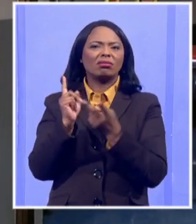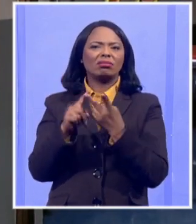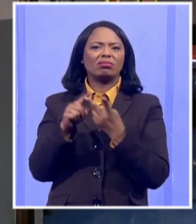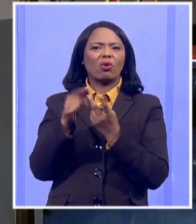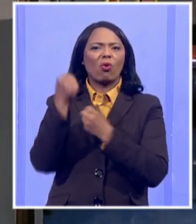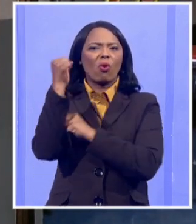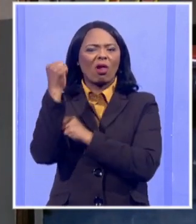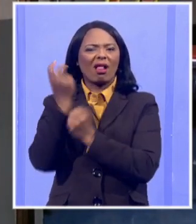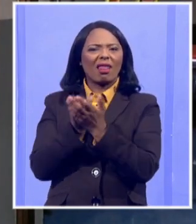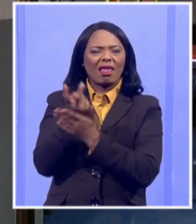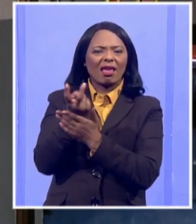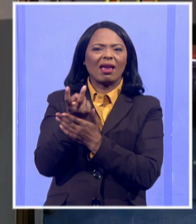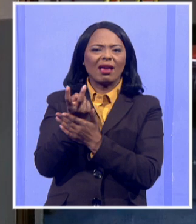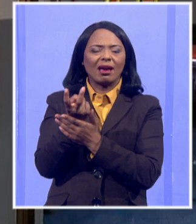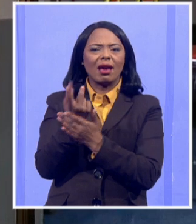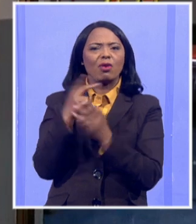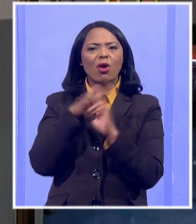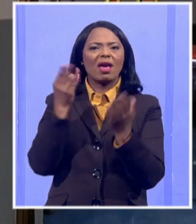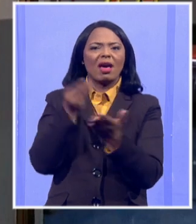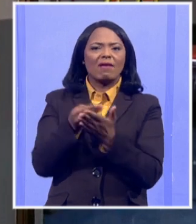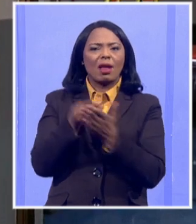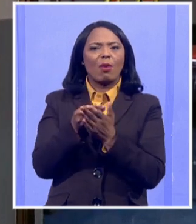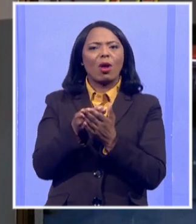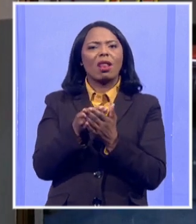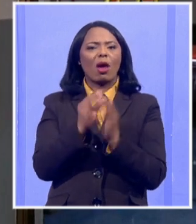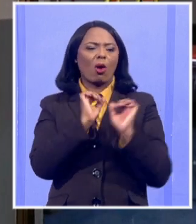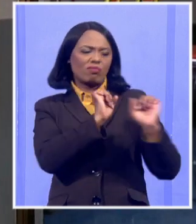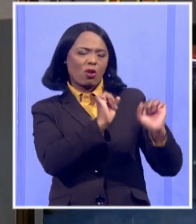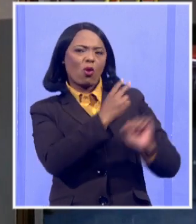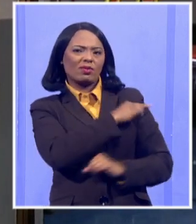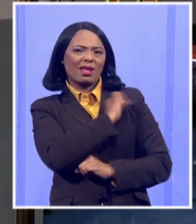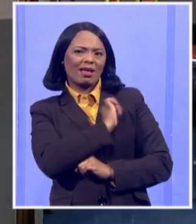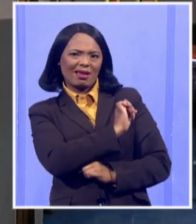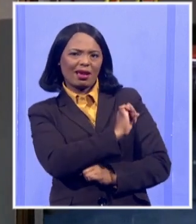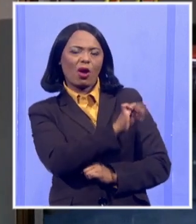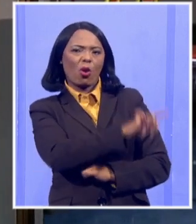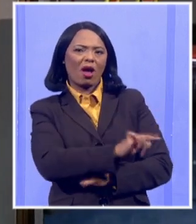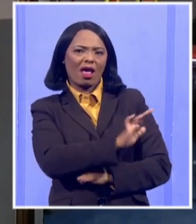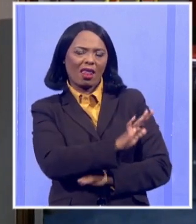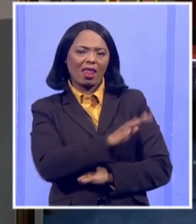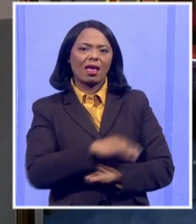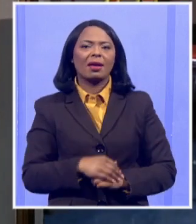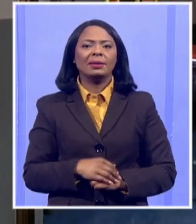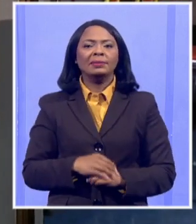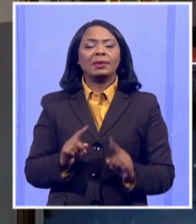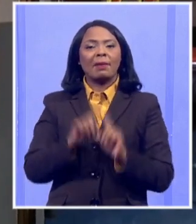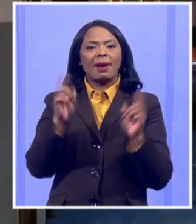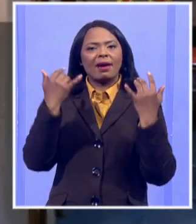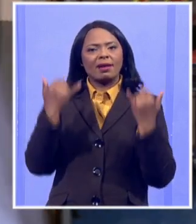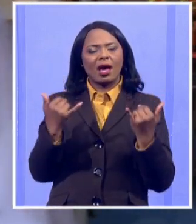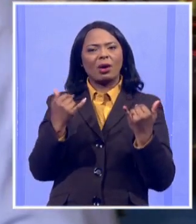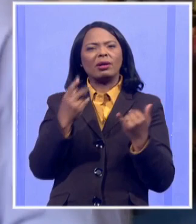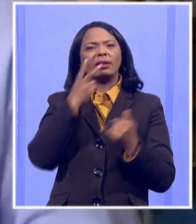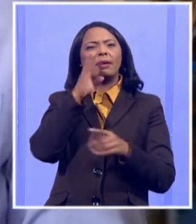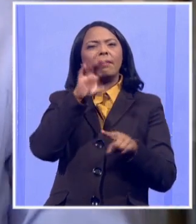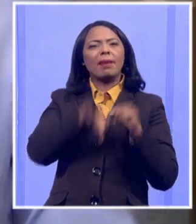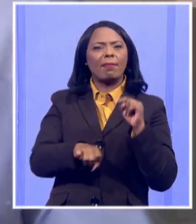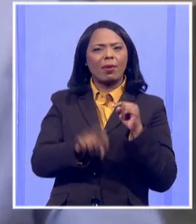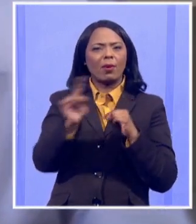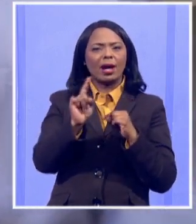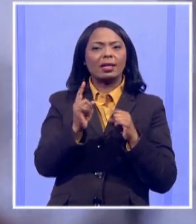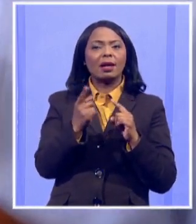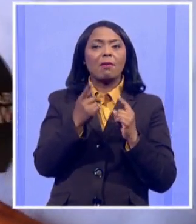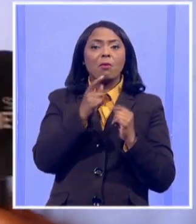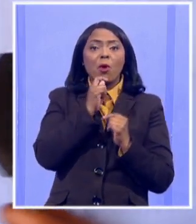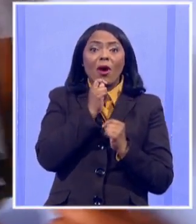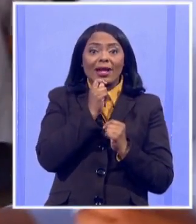not available at their local hospitals. But of course, what we've seen at this hospital since this morning when